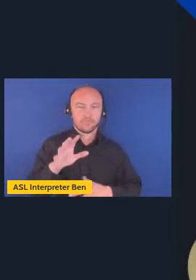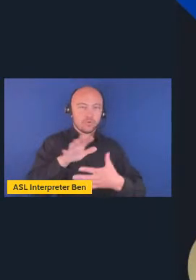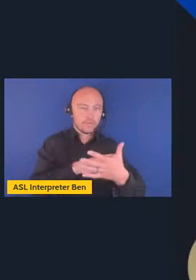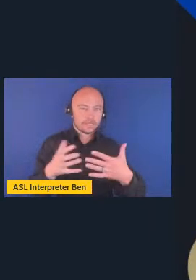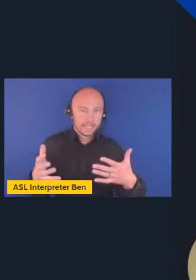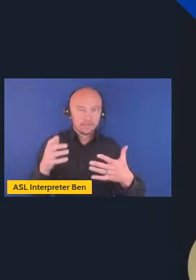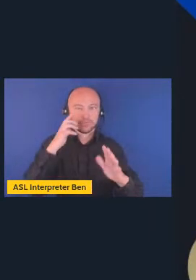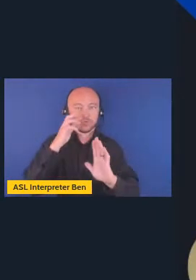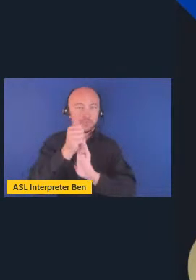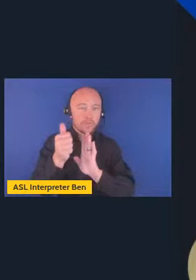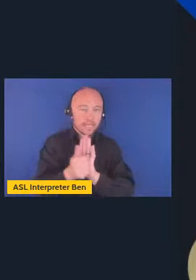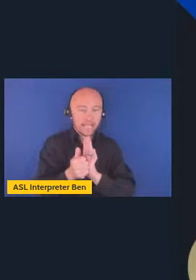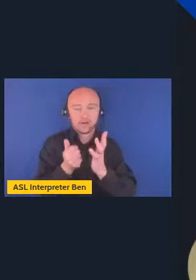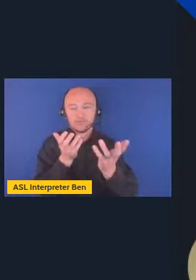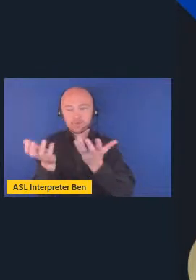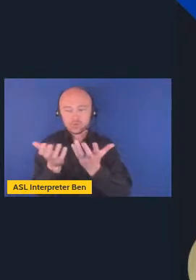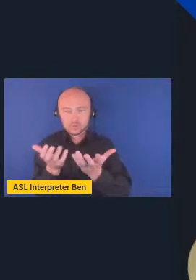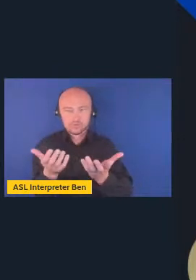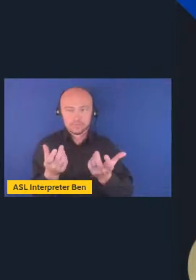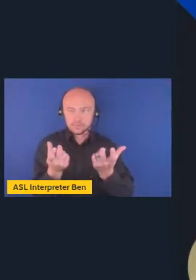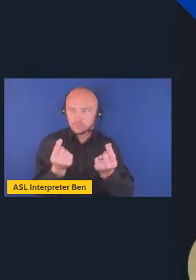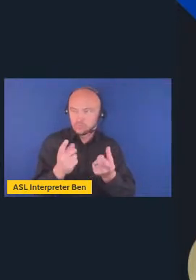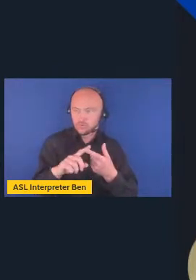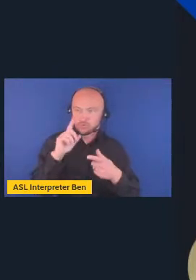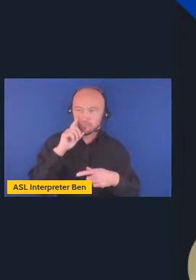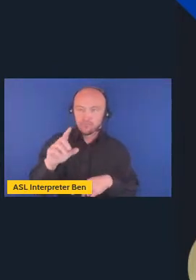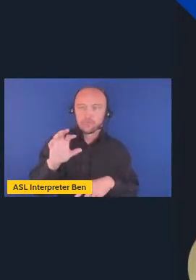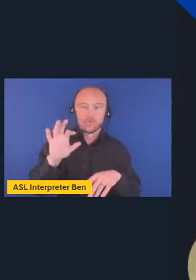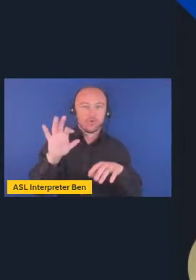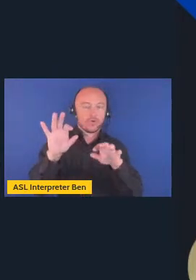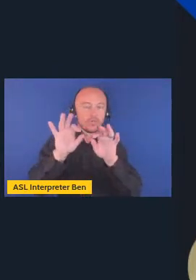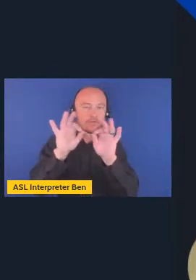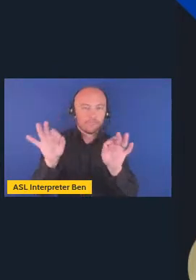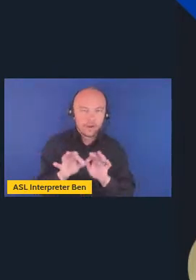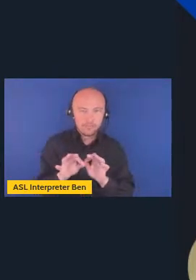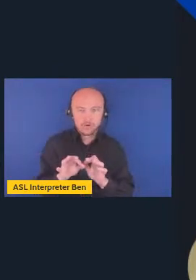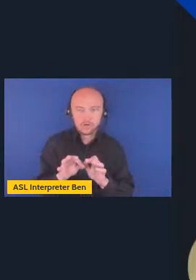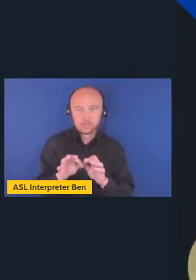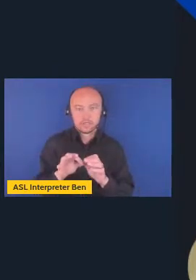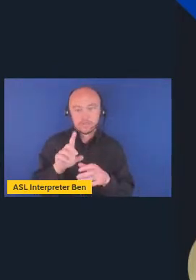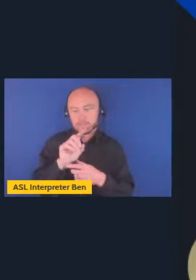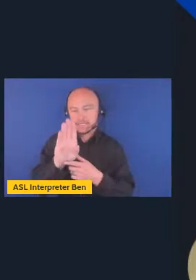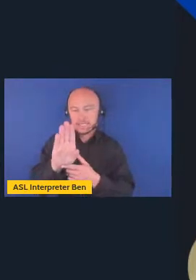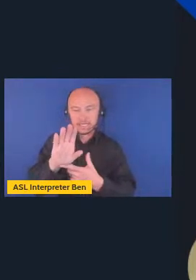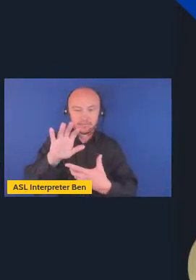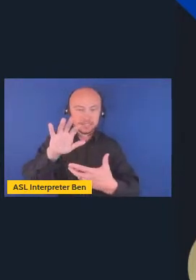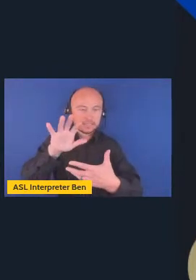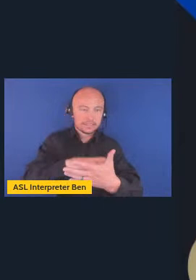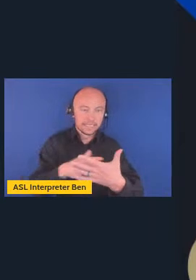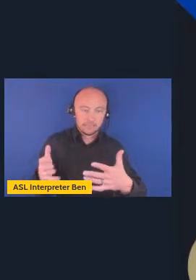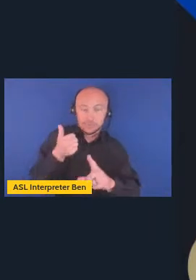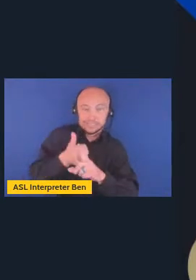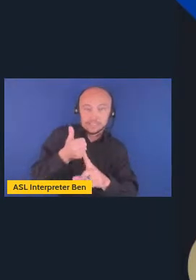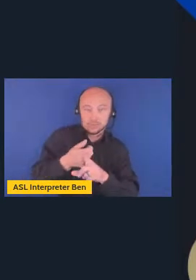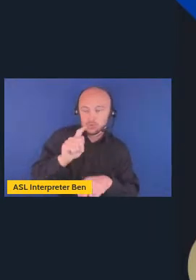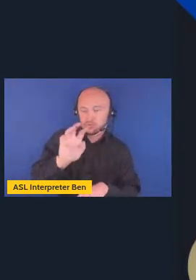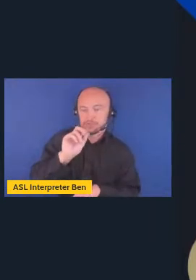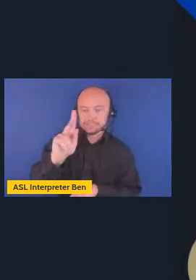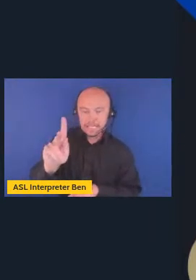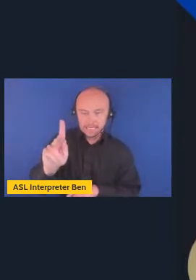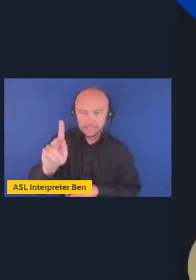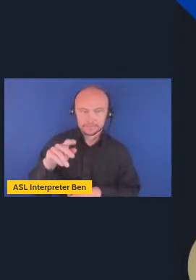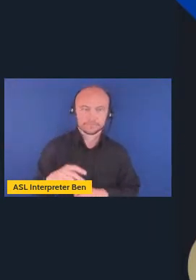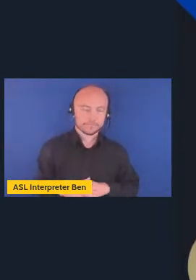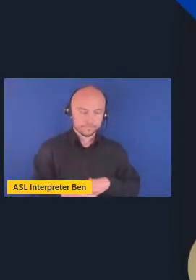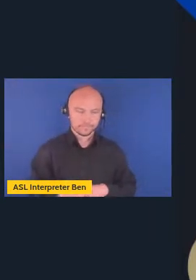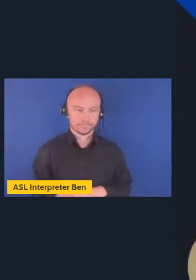account service like we did in Serverless Framework, all the database tables were created as its own stack. And then